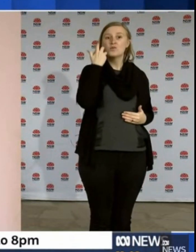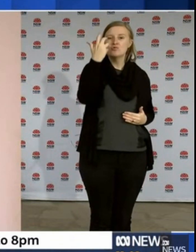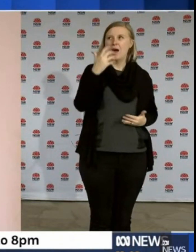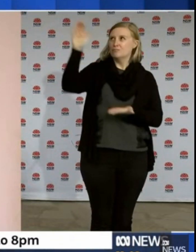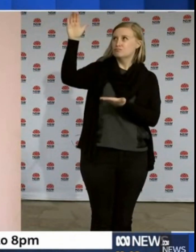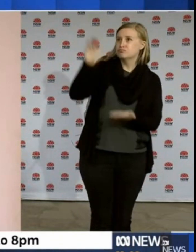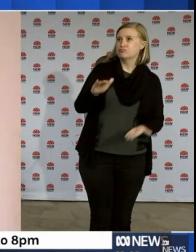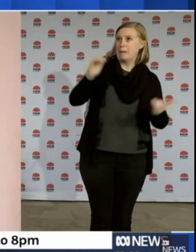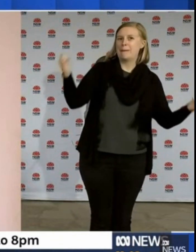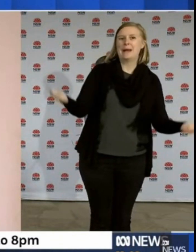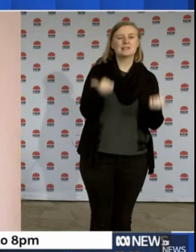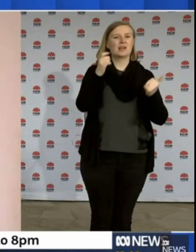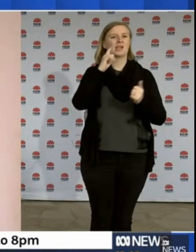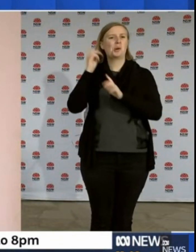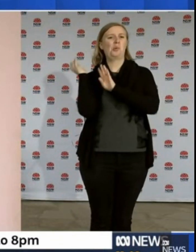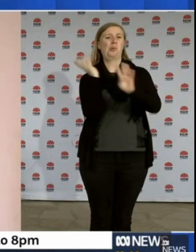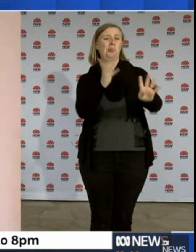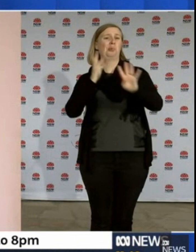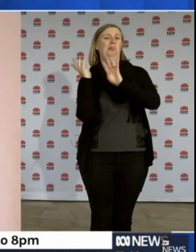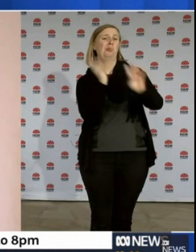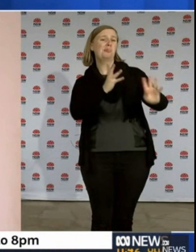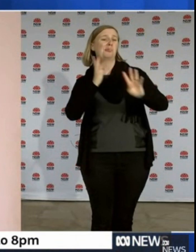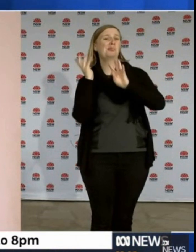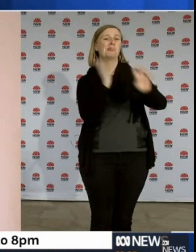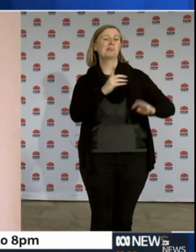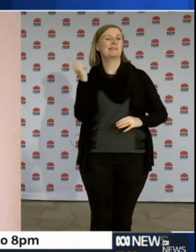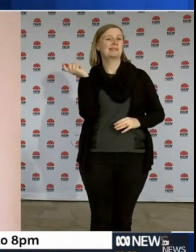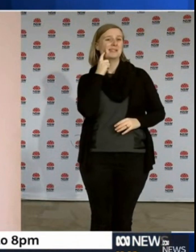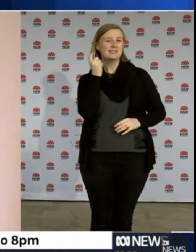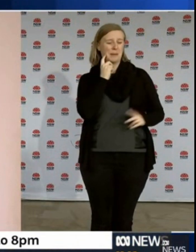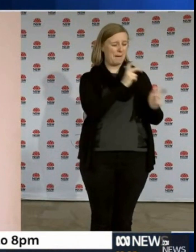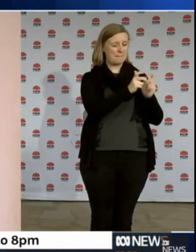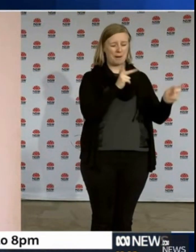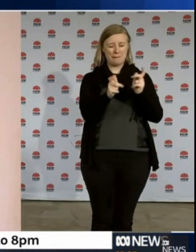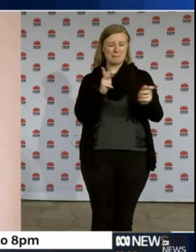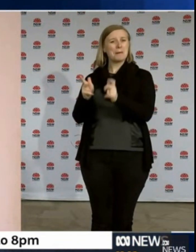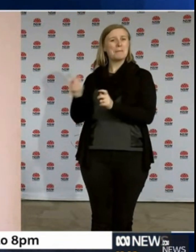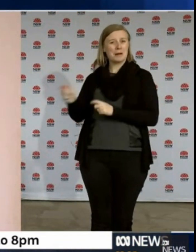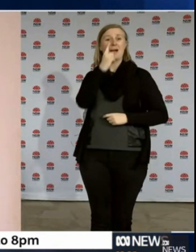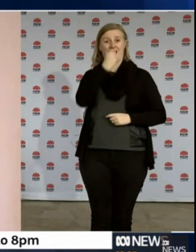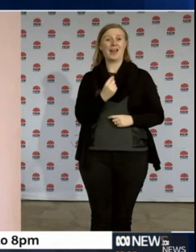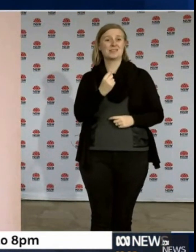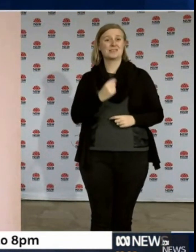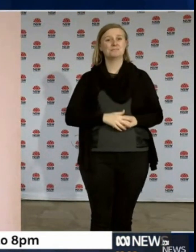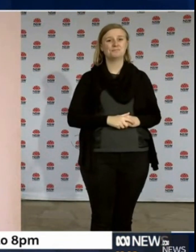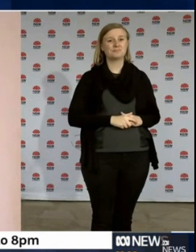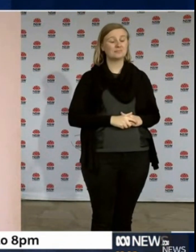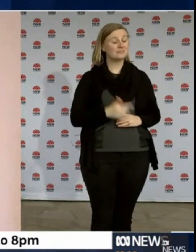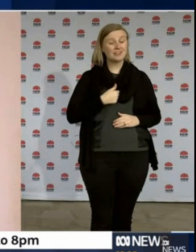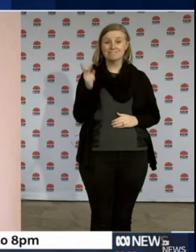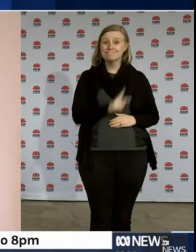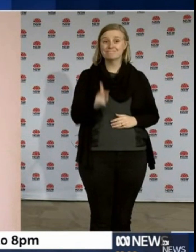work now to make sure when the supply arrives that we get them into arms as soon as possible. And I will say